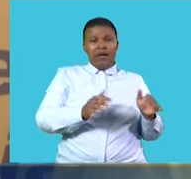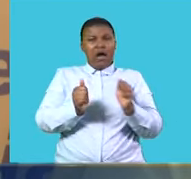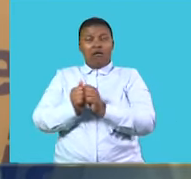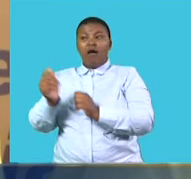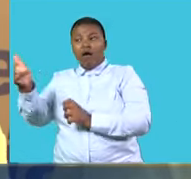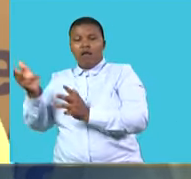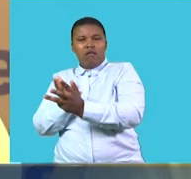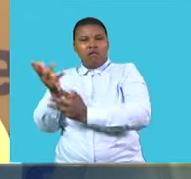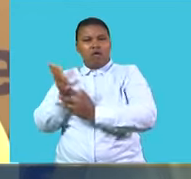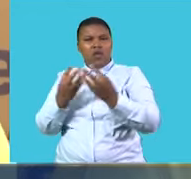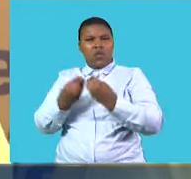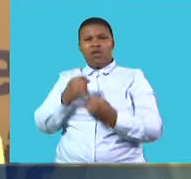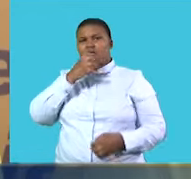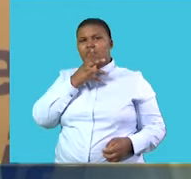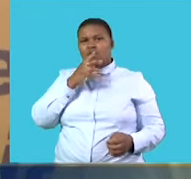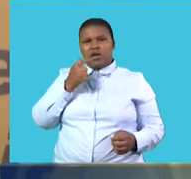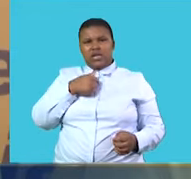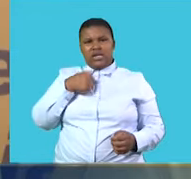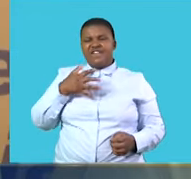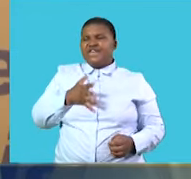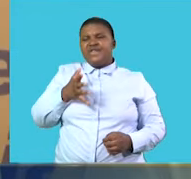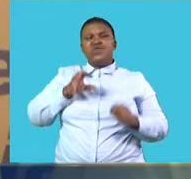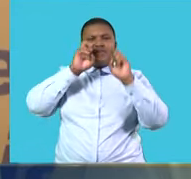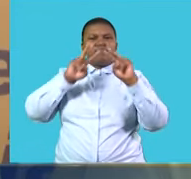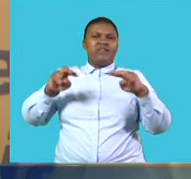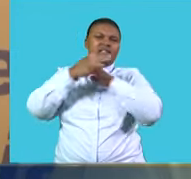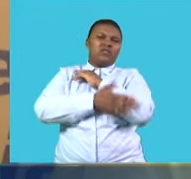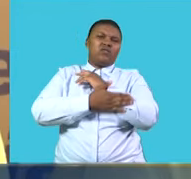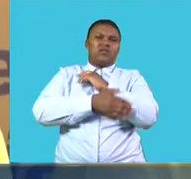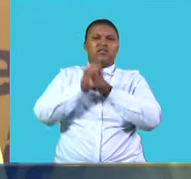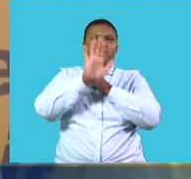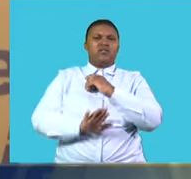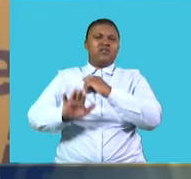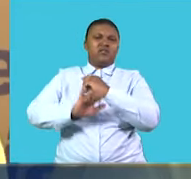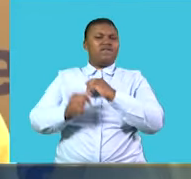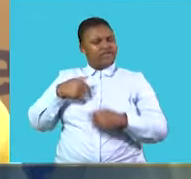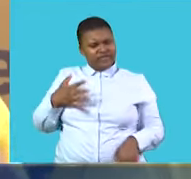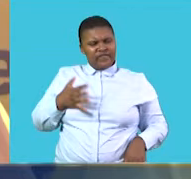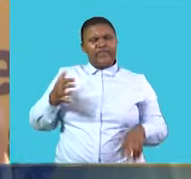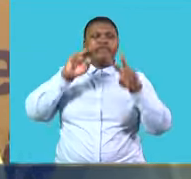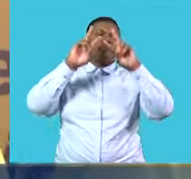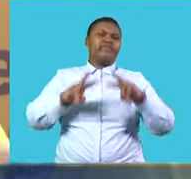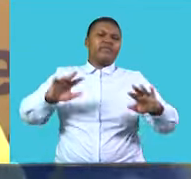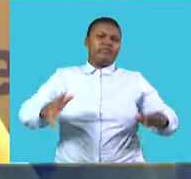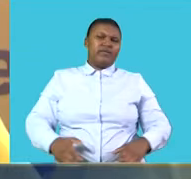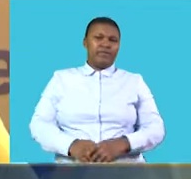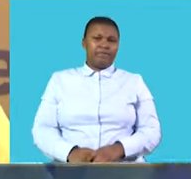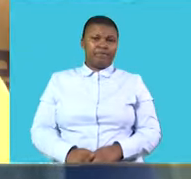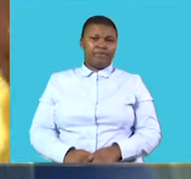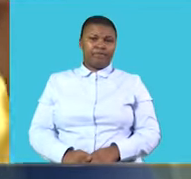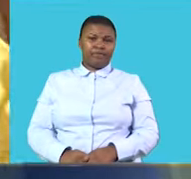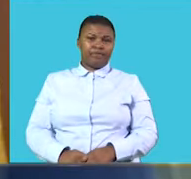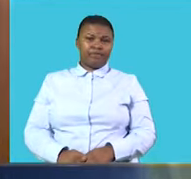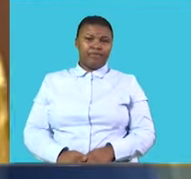to say to the Afrikaners, we want peace in this country. We want peace in this country. Let us